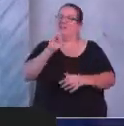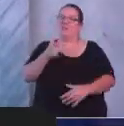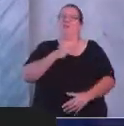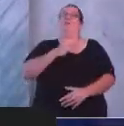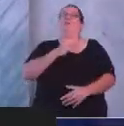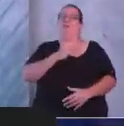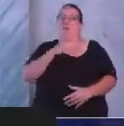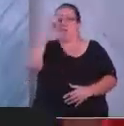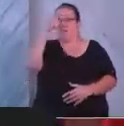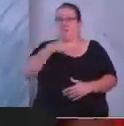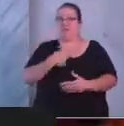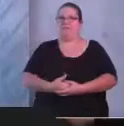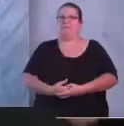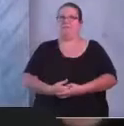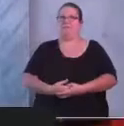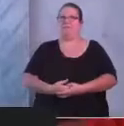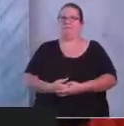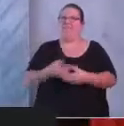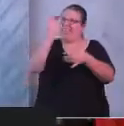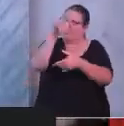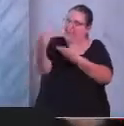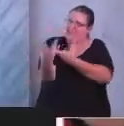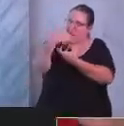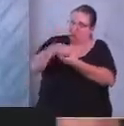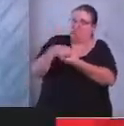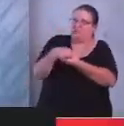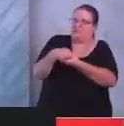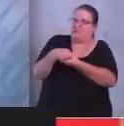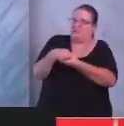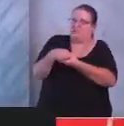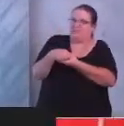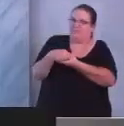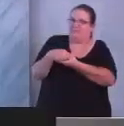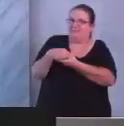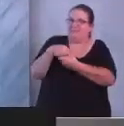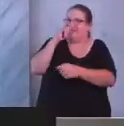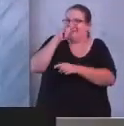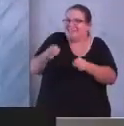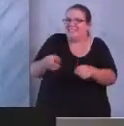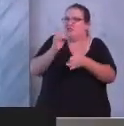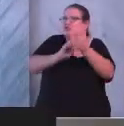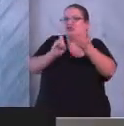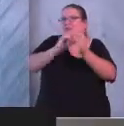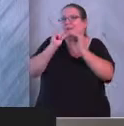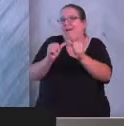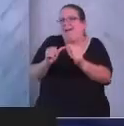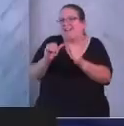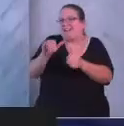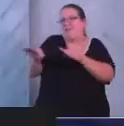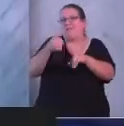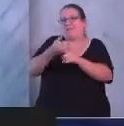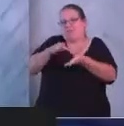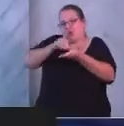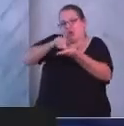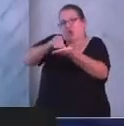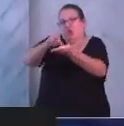because this is inclusion. Little kids don't discriminate. It's a learned behavior.